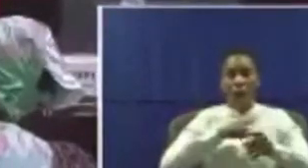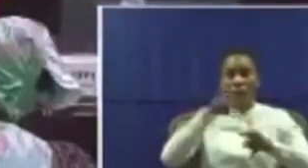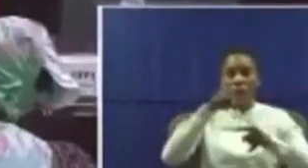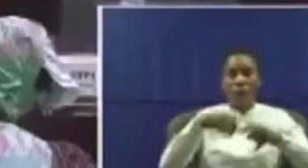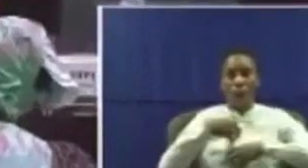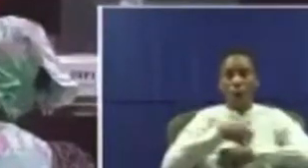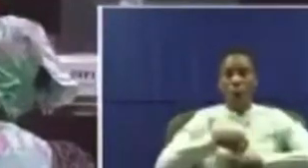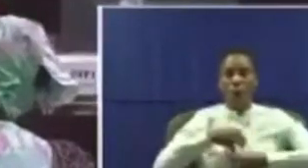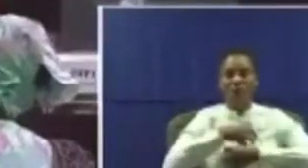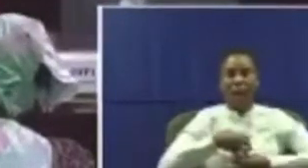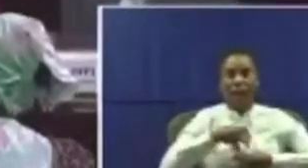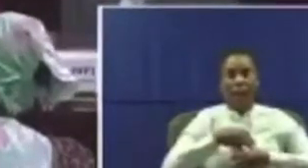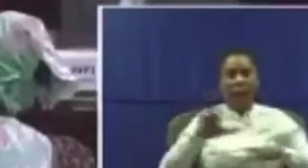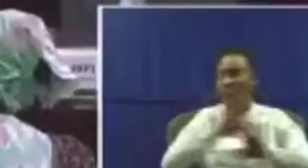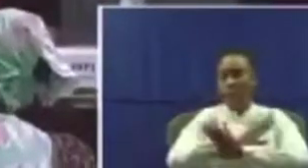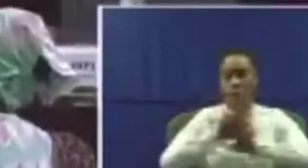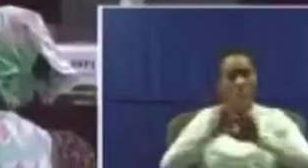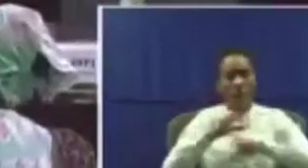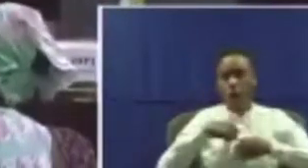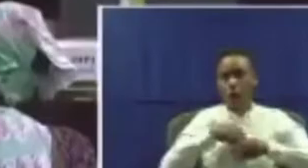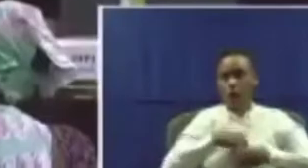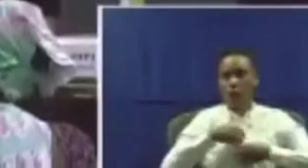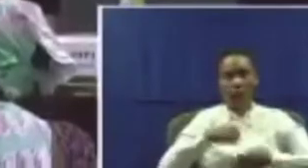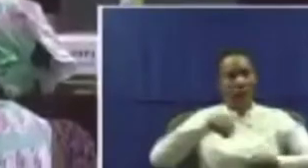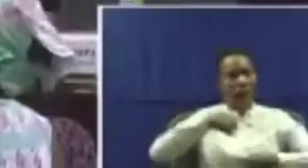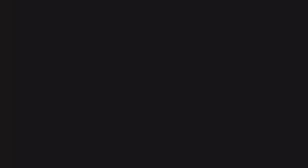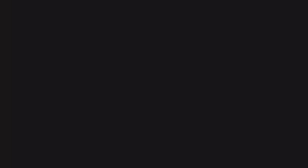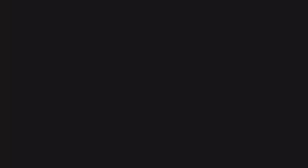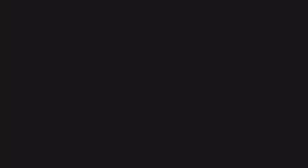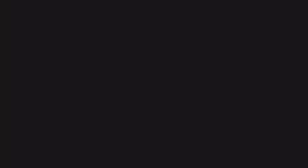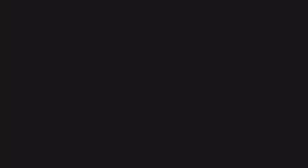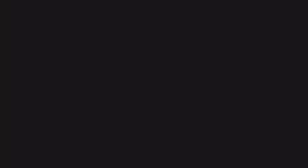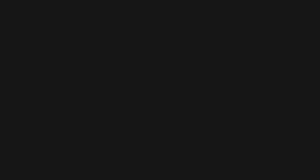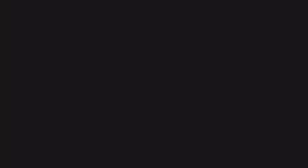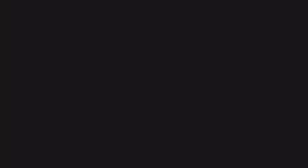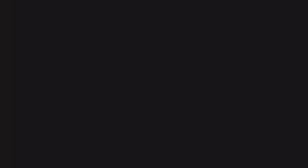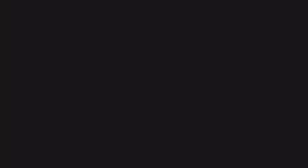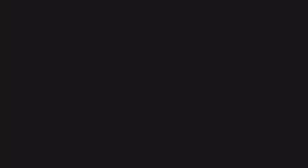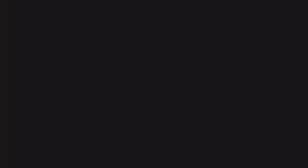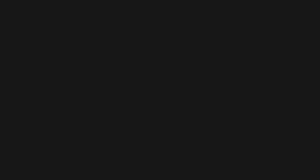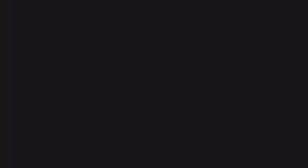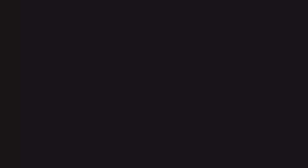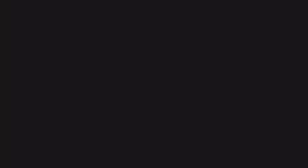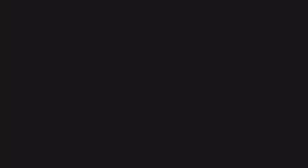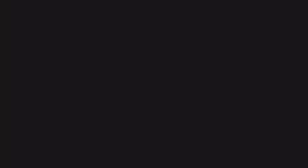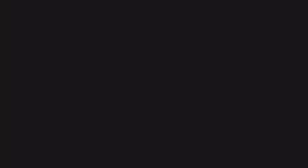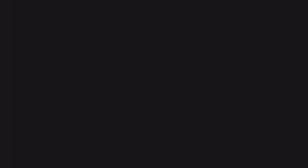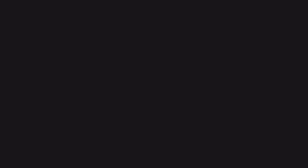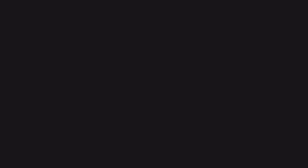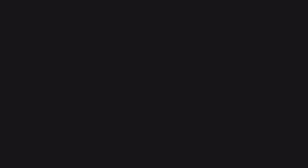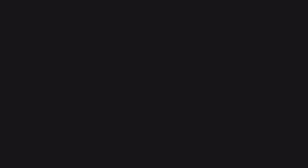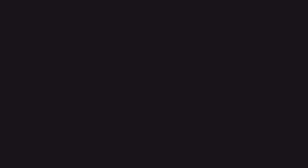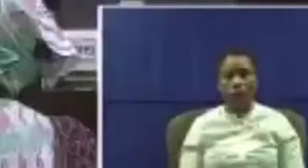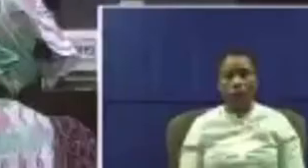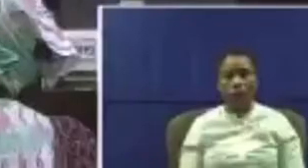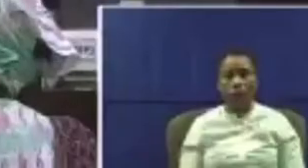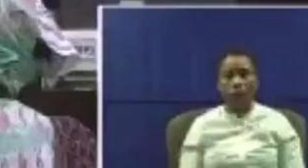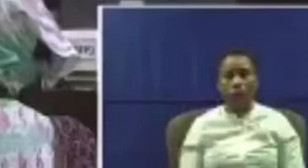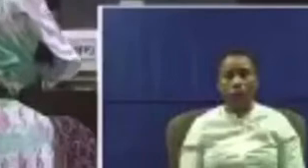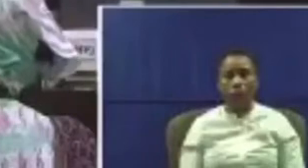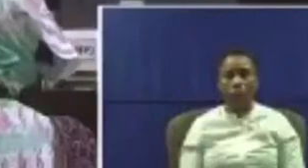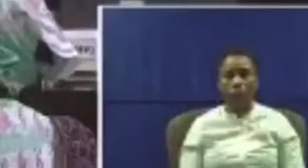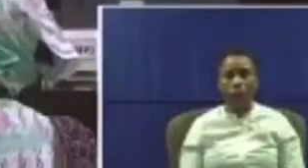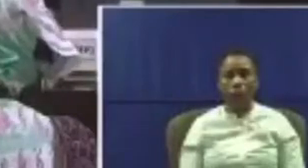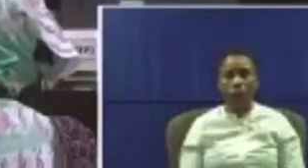speaker. Or I have to be a man for you to recognize me, speaker. Out. They are made. Head has been up for 20